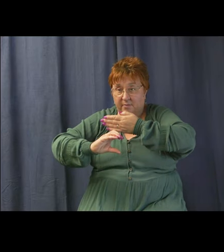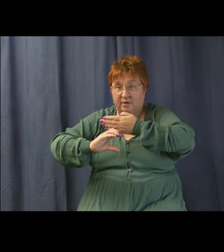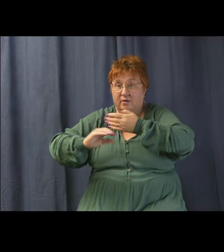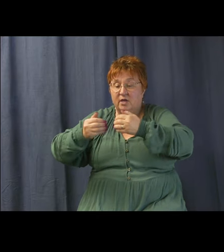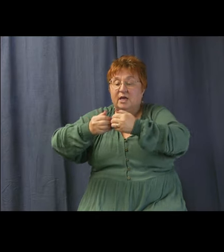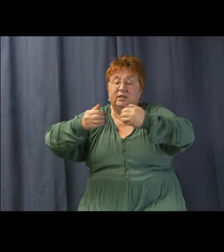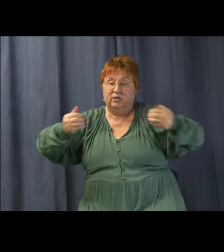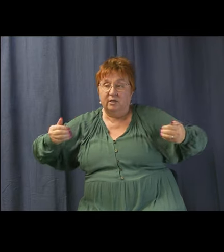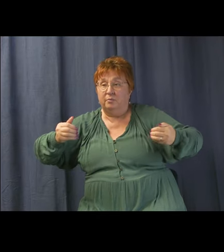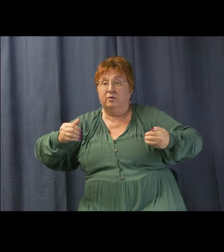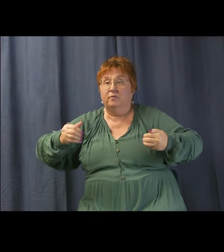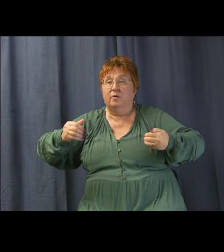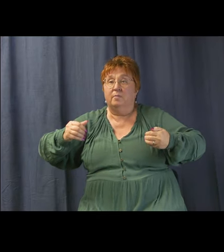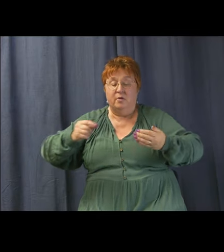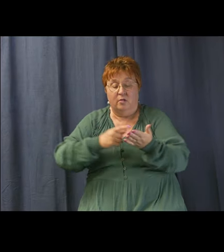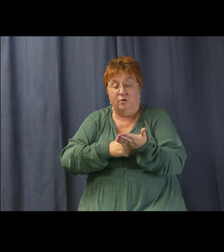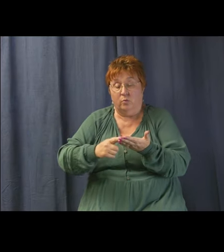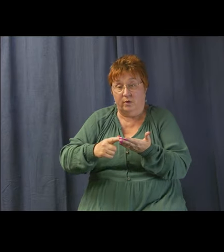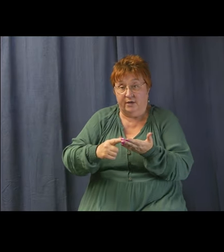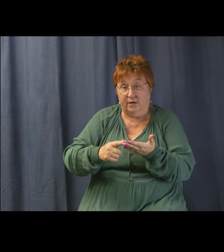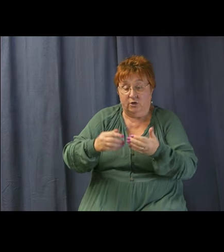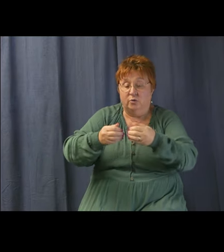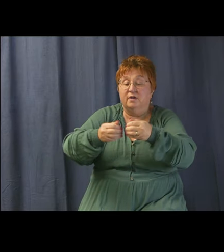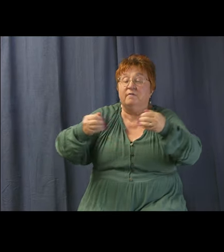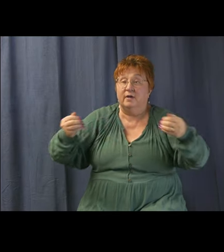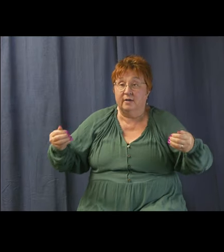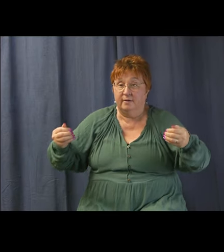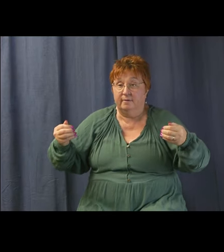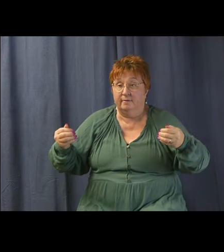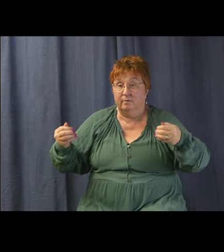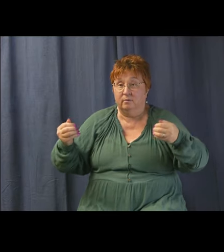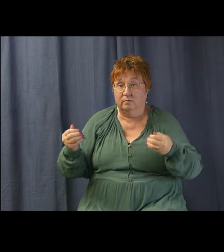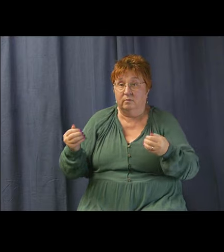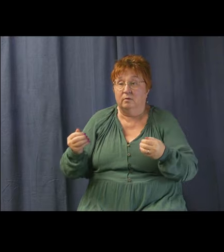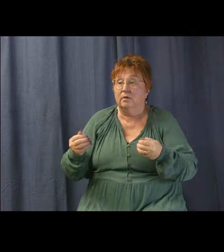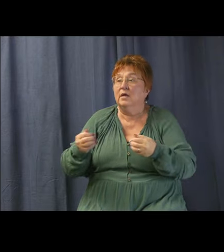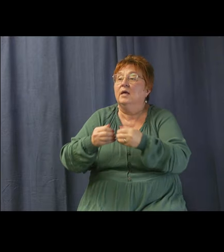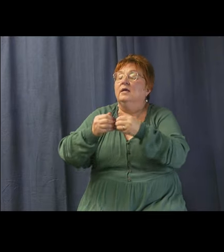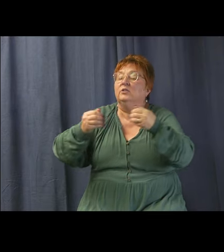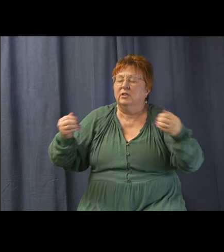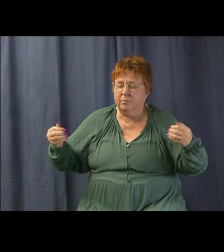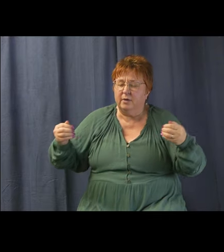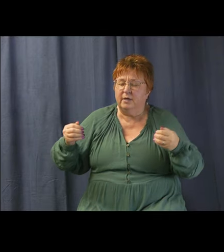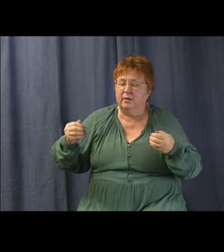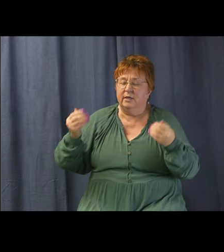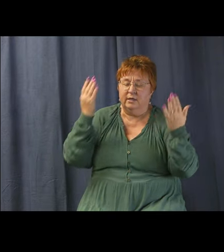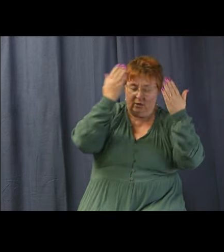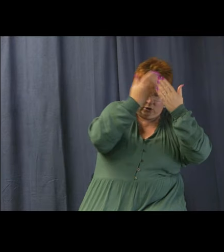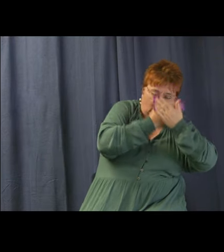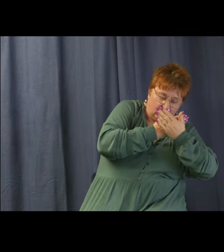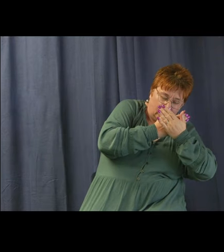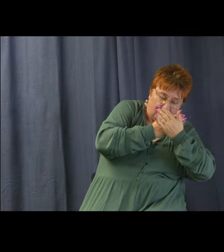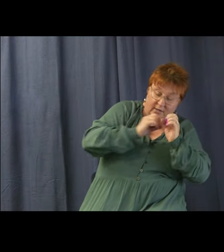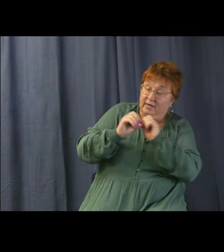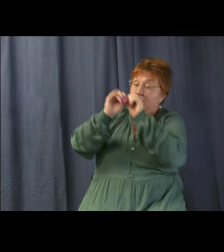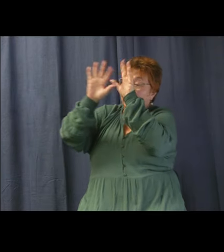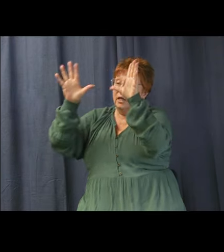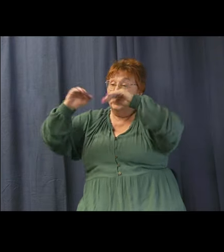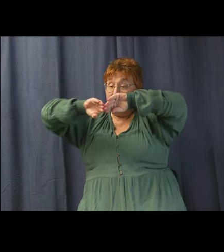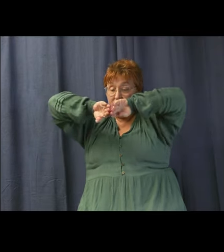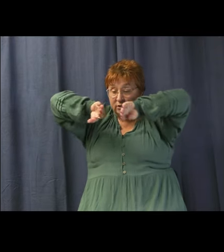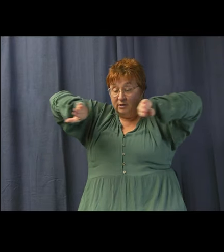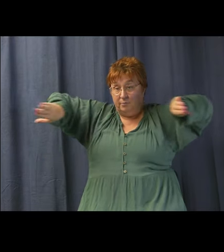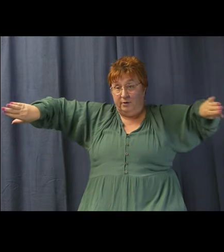days of the week. And after the Sabbath, you divide it. Okay? You're separating the light from the darkness. And here,